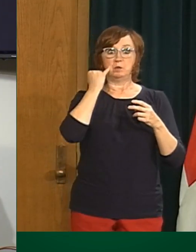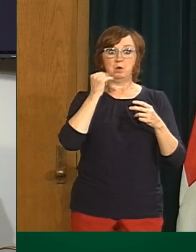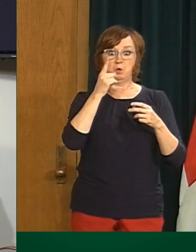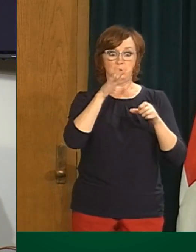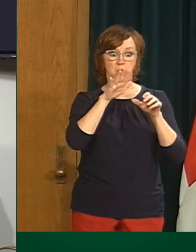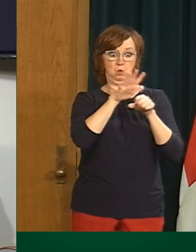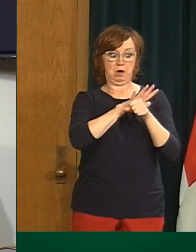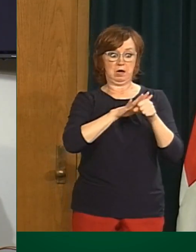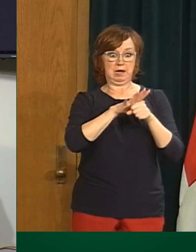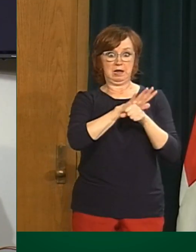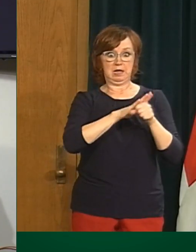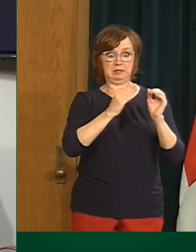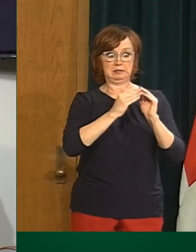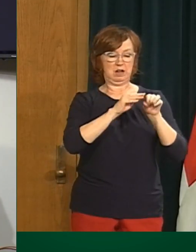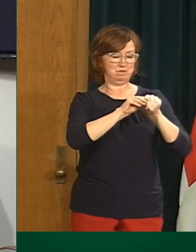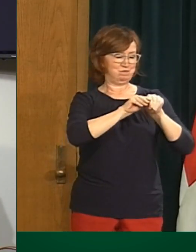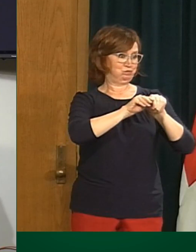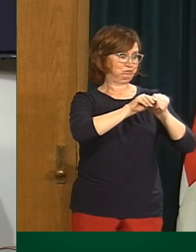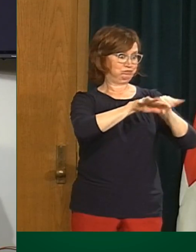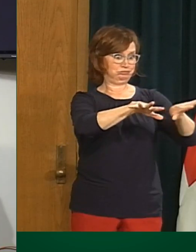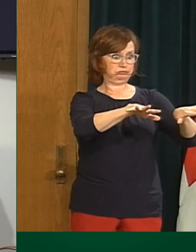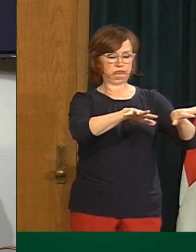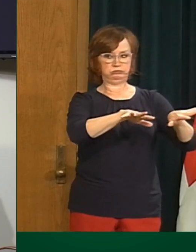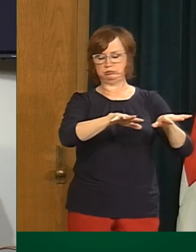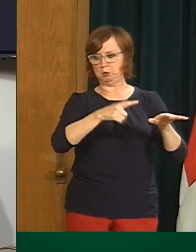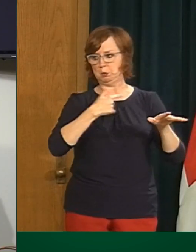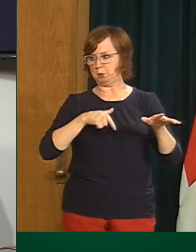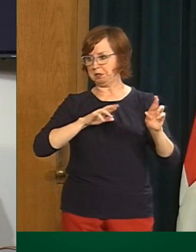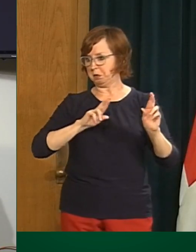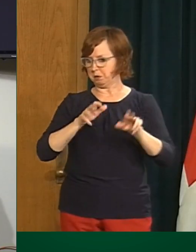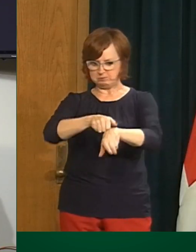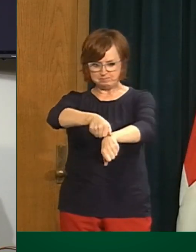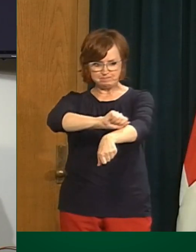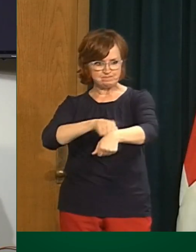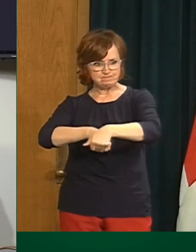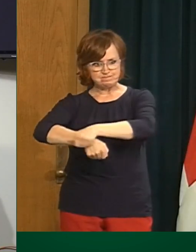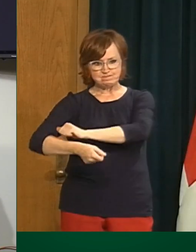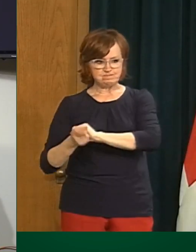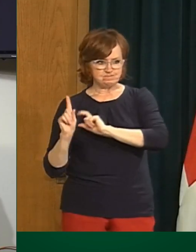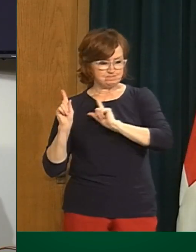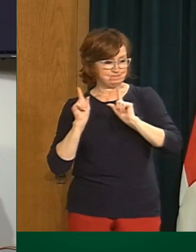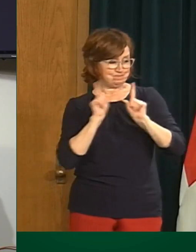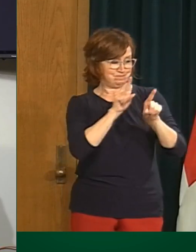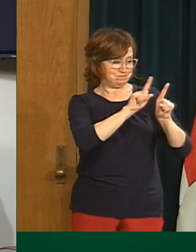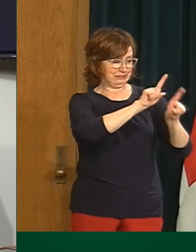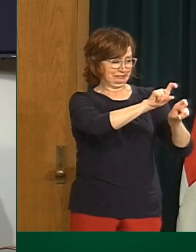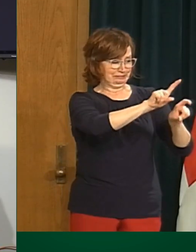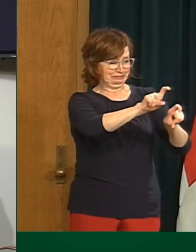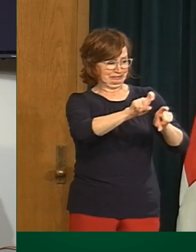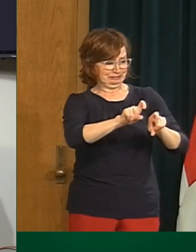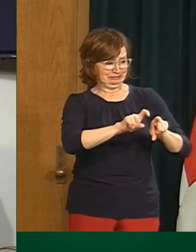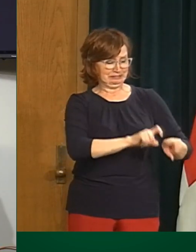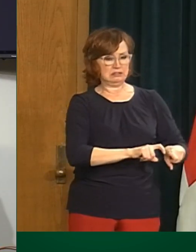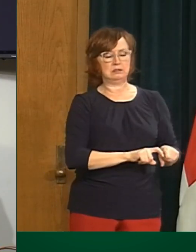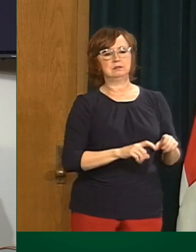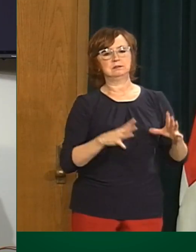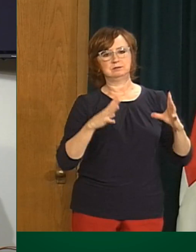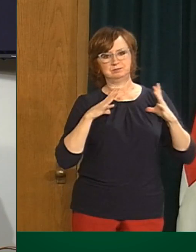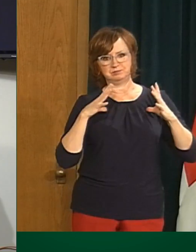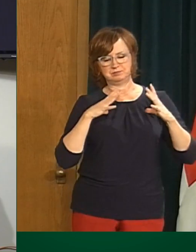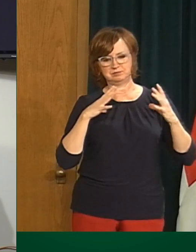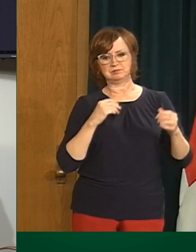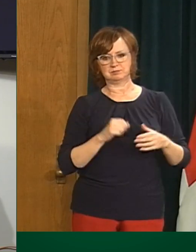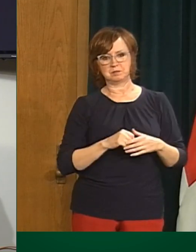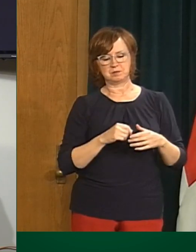really find the transmission and come to the end of the transmission as soon as we can, because that's where